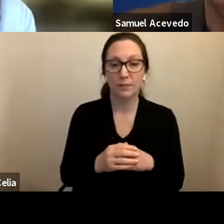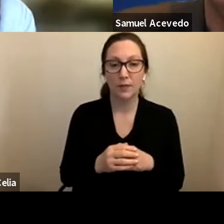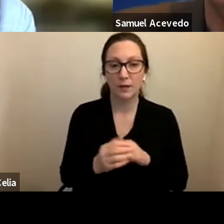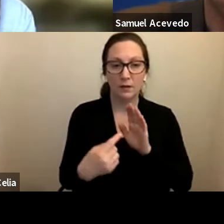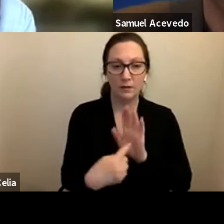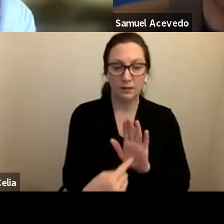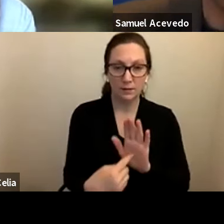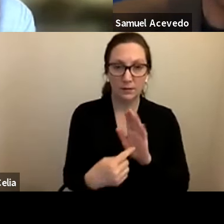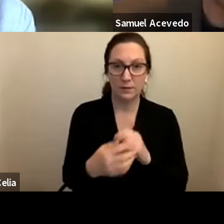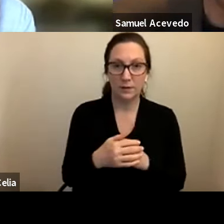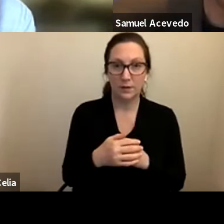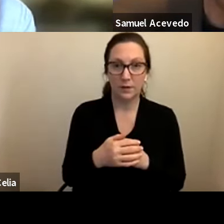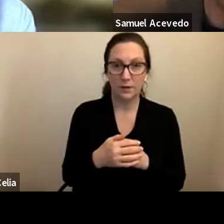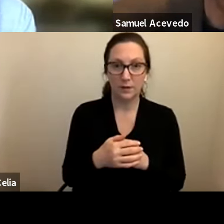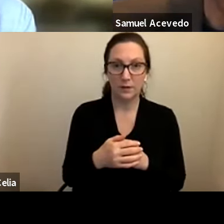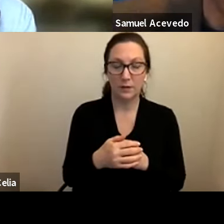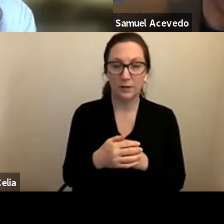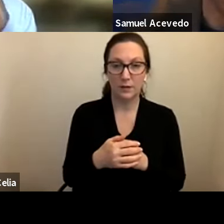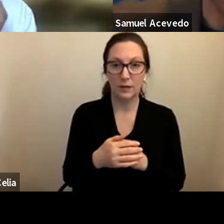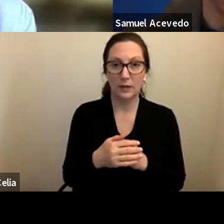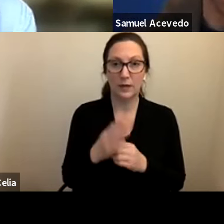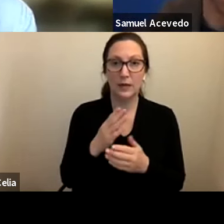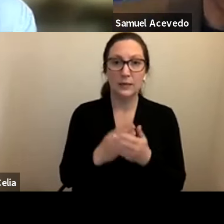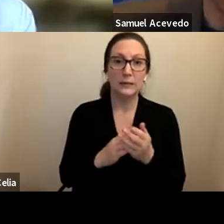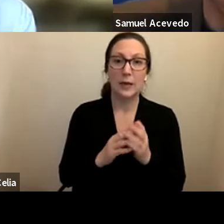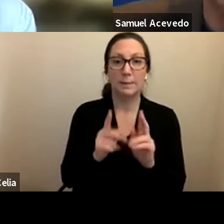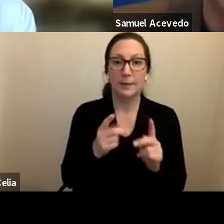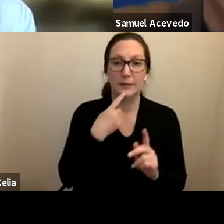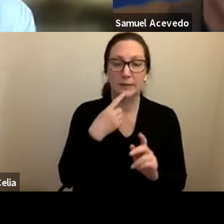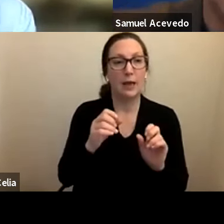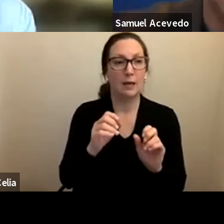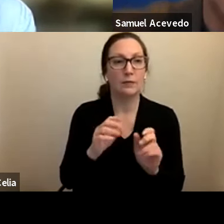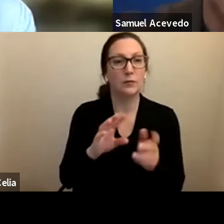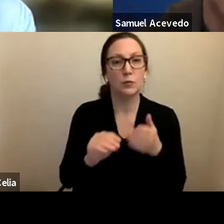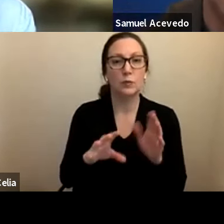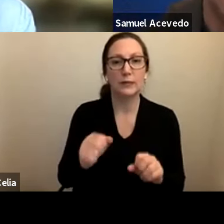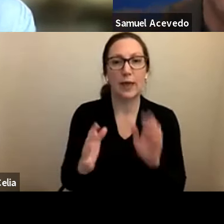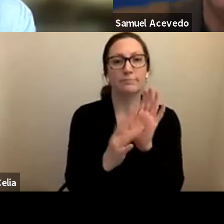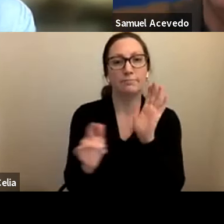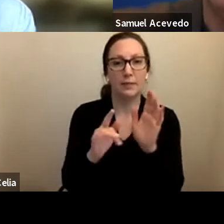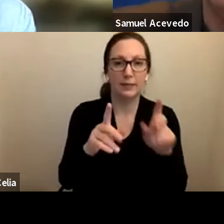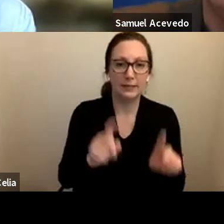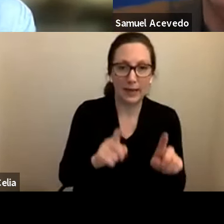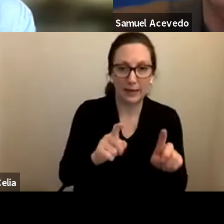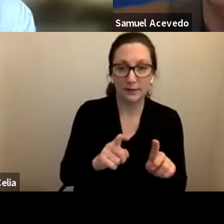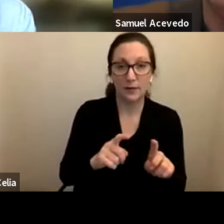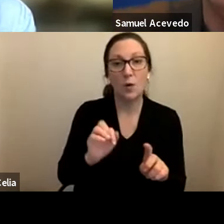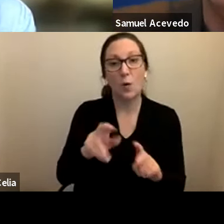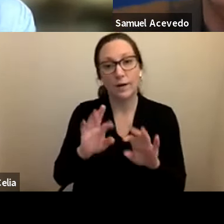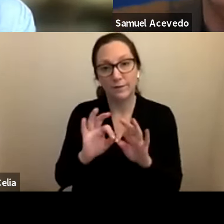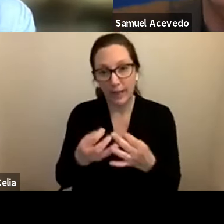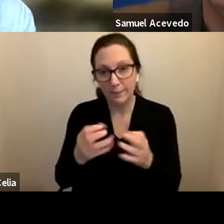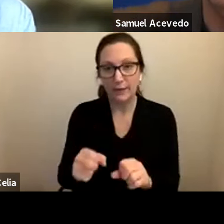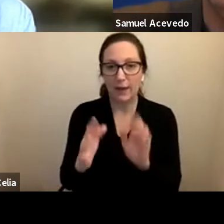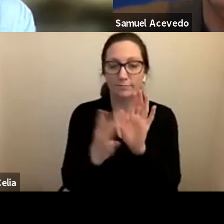had criticism around gaming the test by families that have access